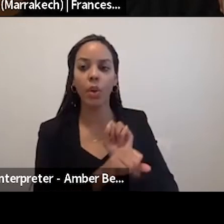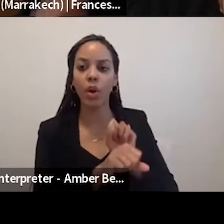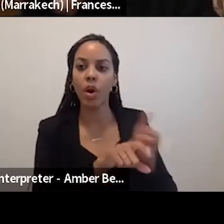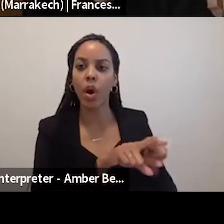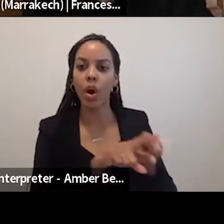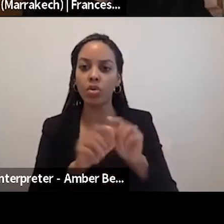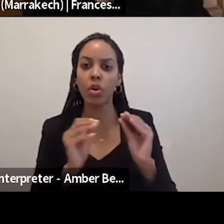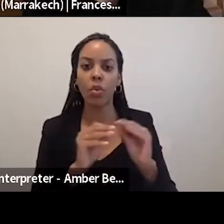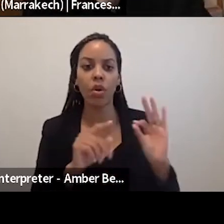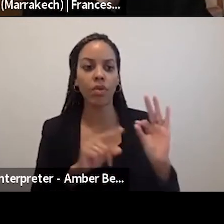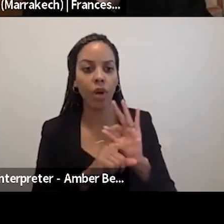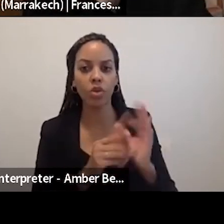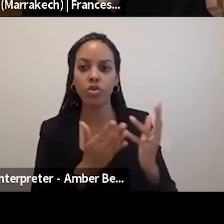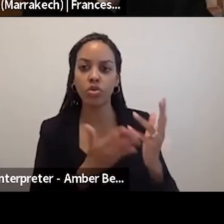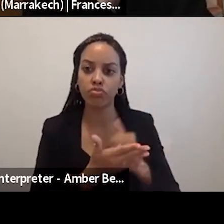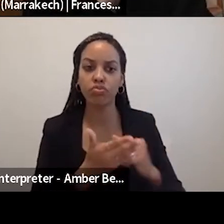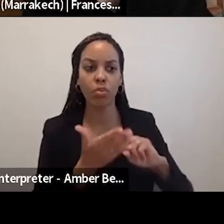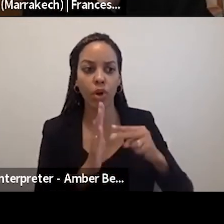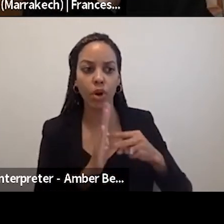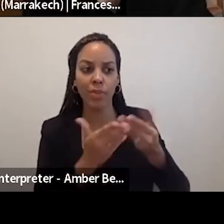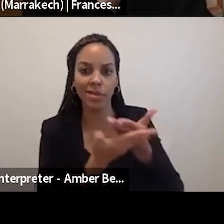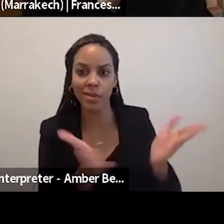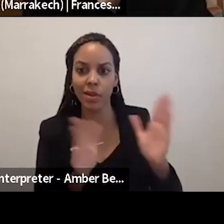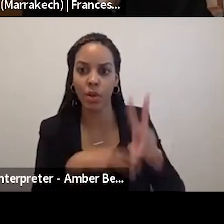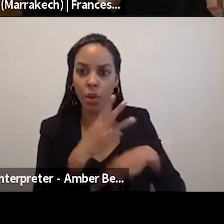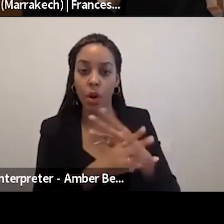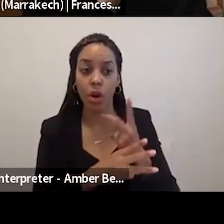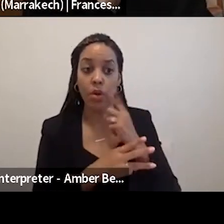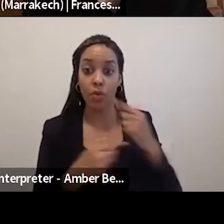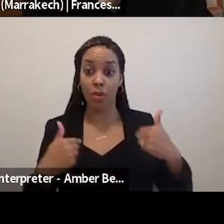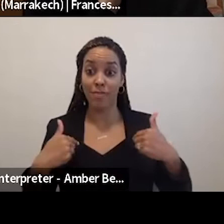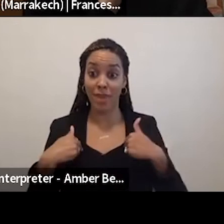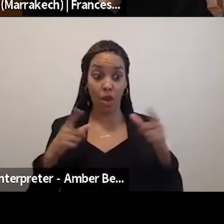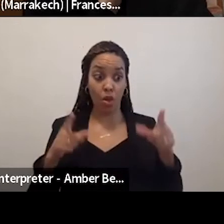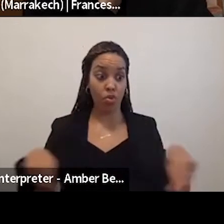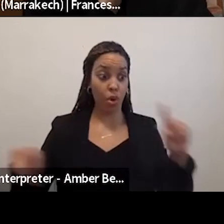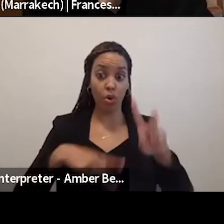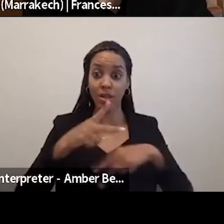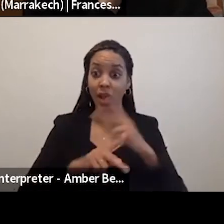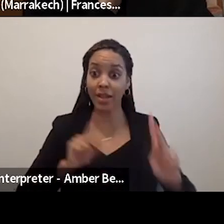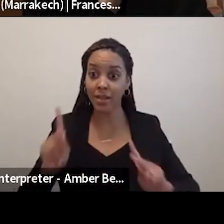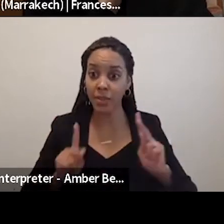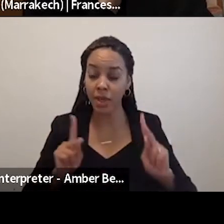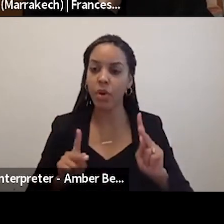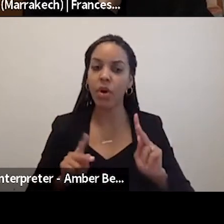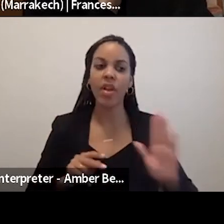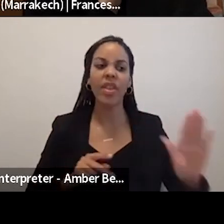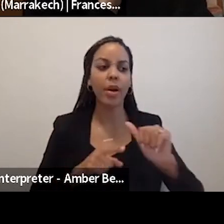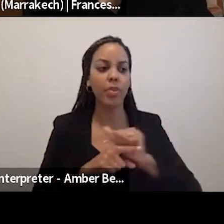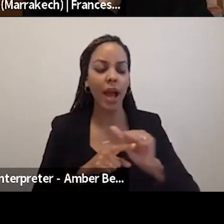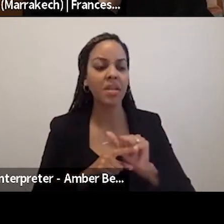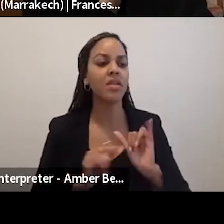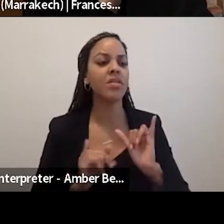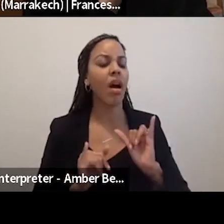more functional purpose in the world, for me, those are the kinds of people whose practice interests me in supporting them